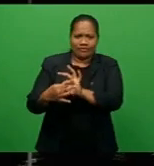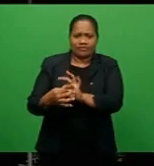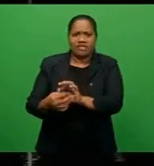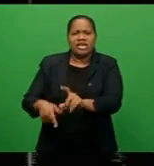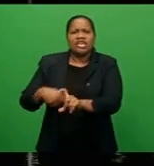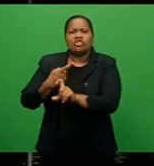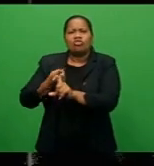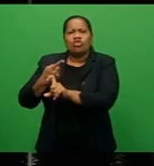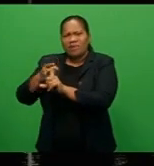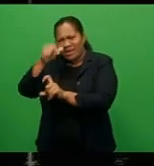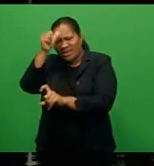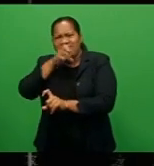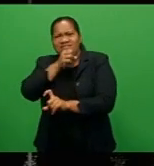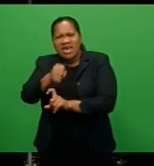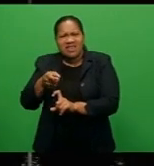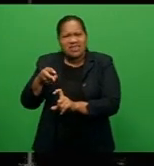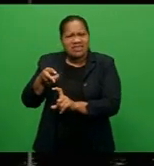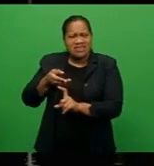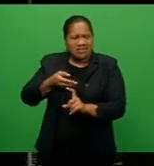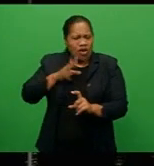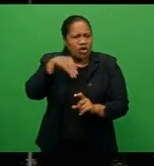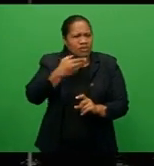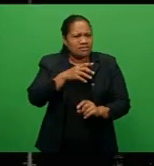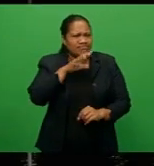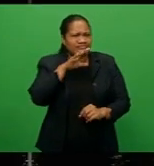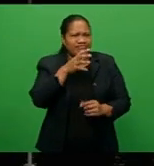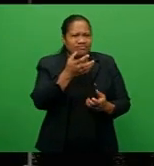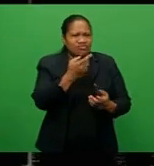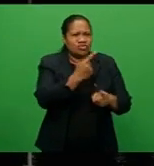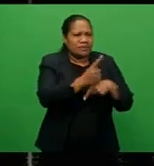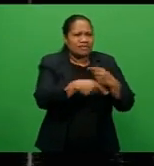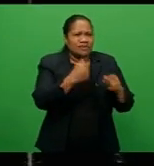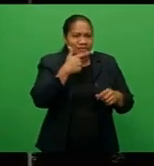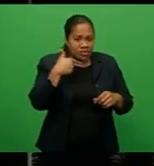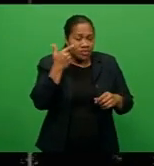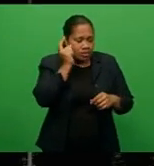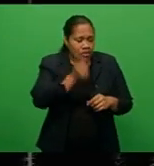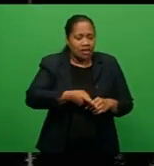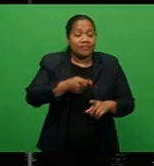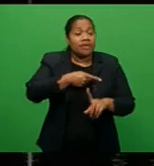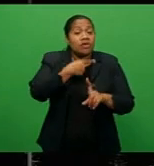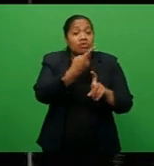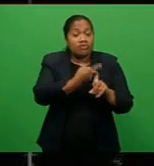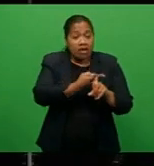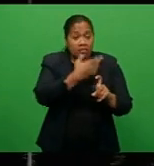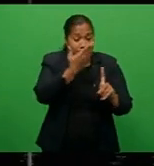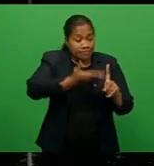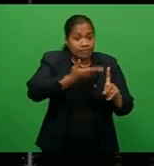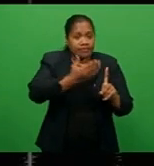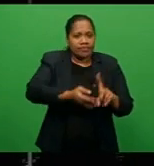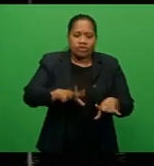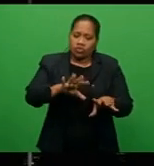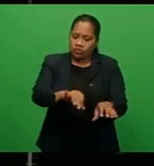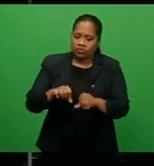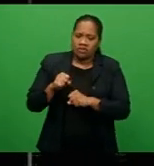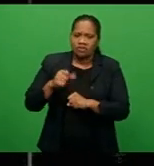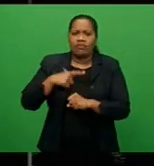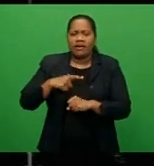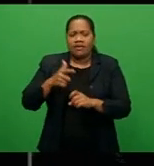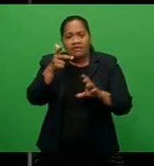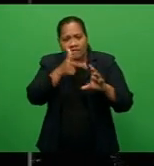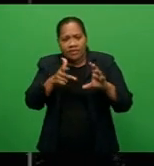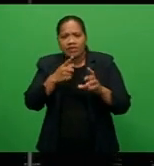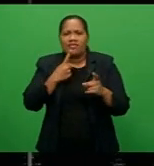Kishore Kumar, who is currently in police custody. Kumar has been arrested in relation to videos and comments against NFP